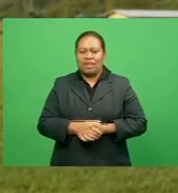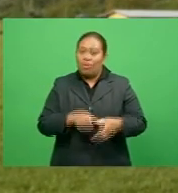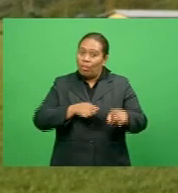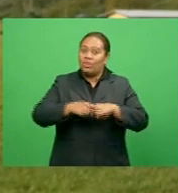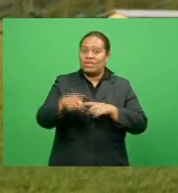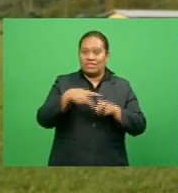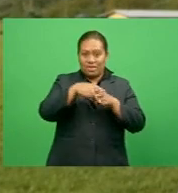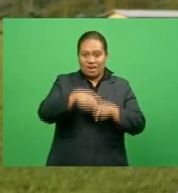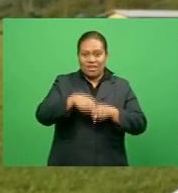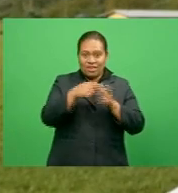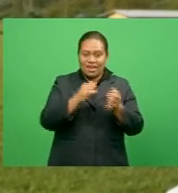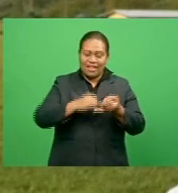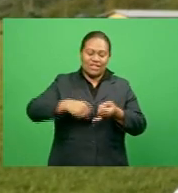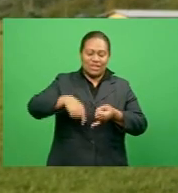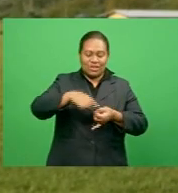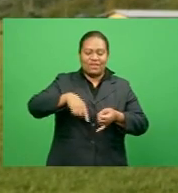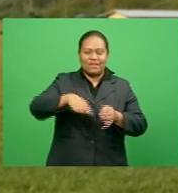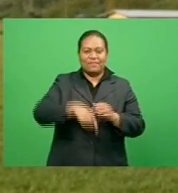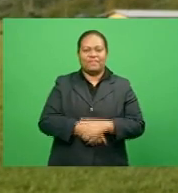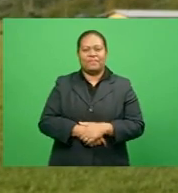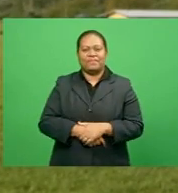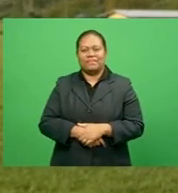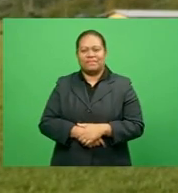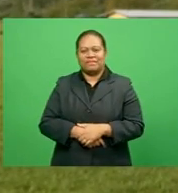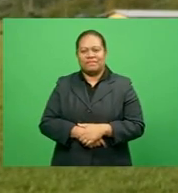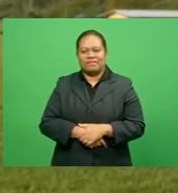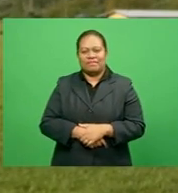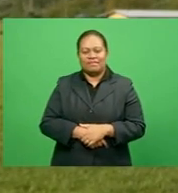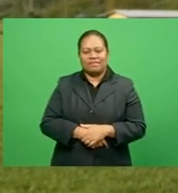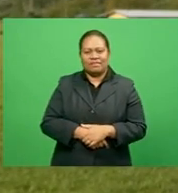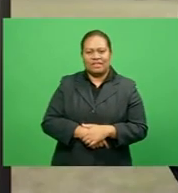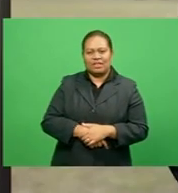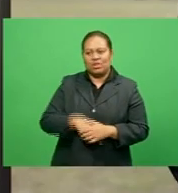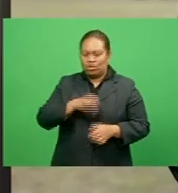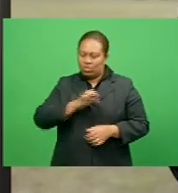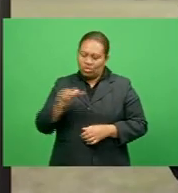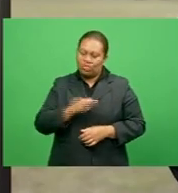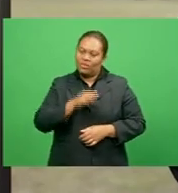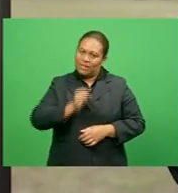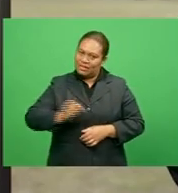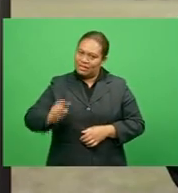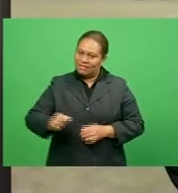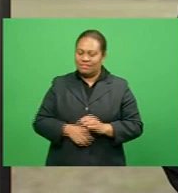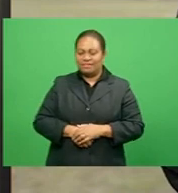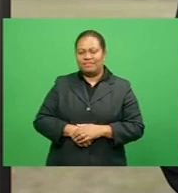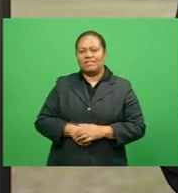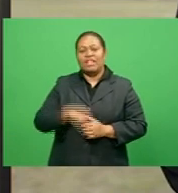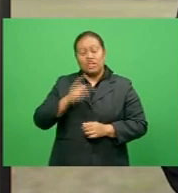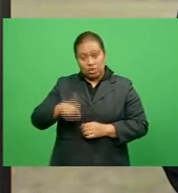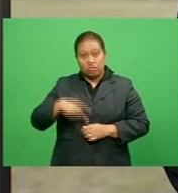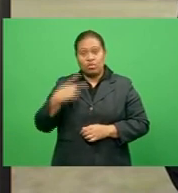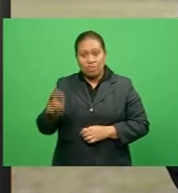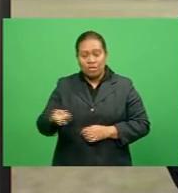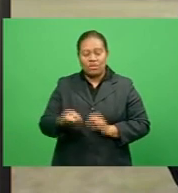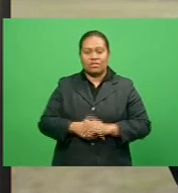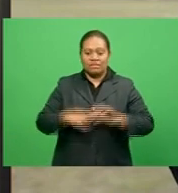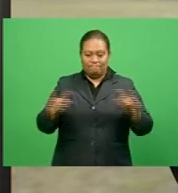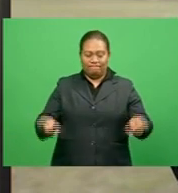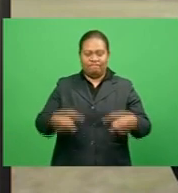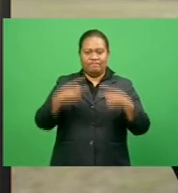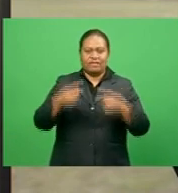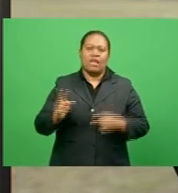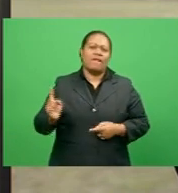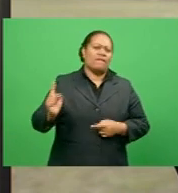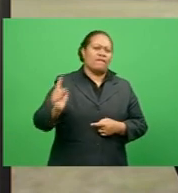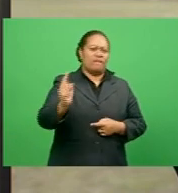and SUVA. So we shouldn't be taking that lightly. Tomorrow's Inter-District Championship will be the first